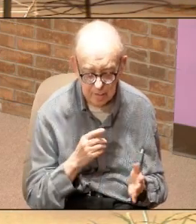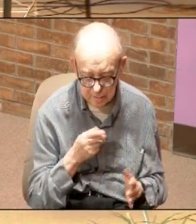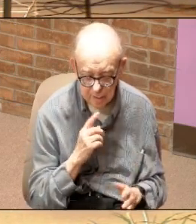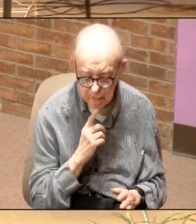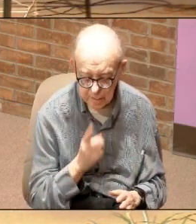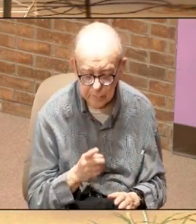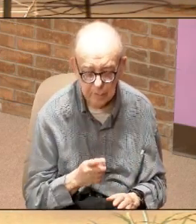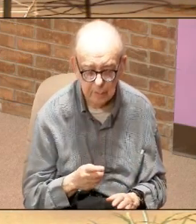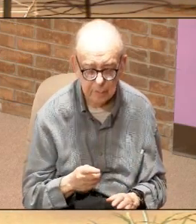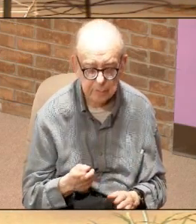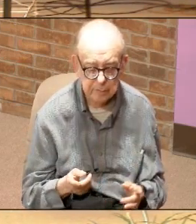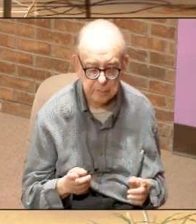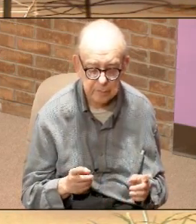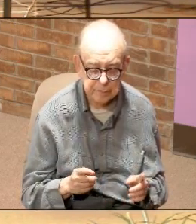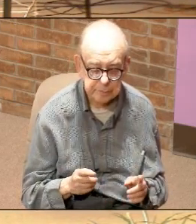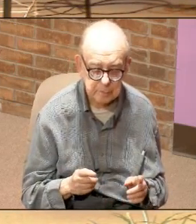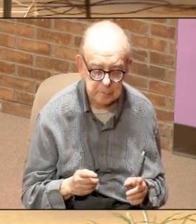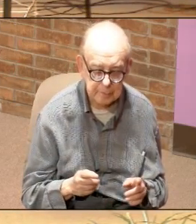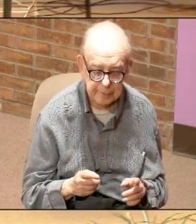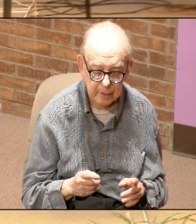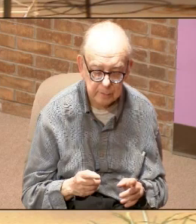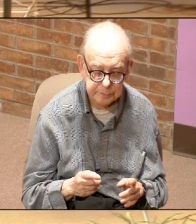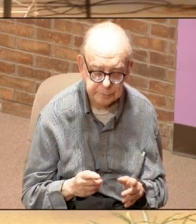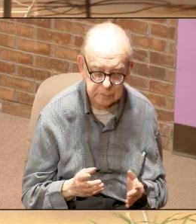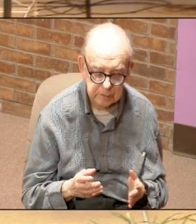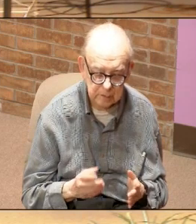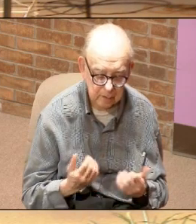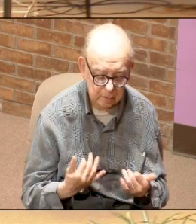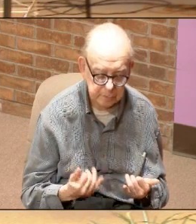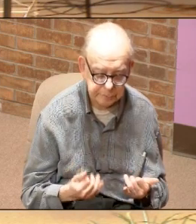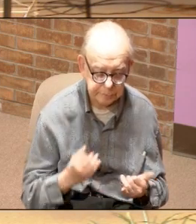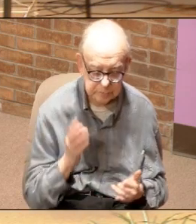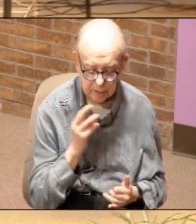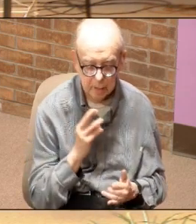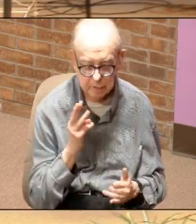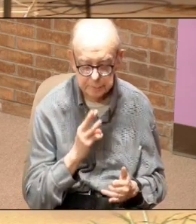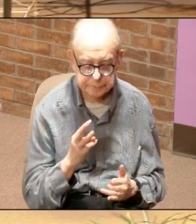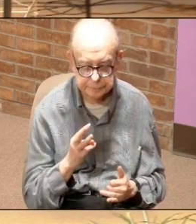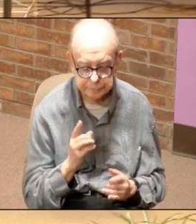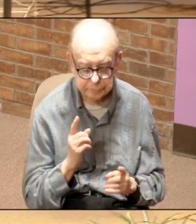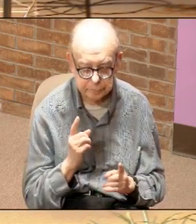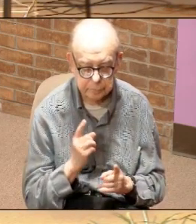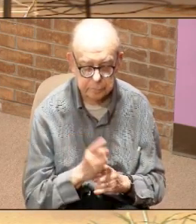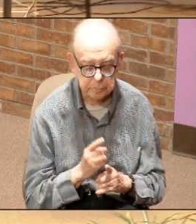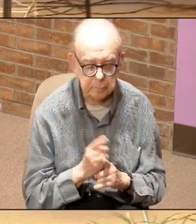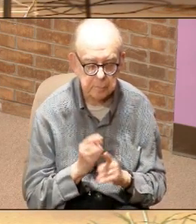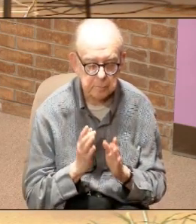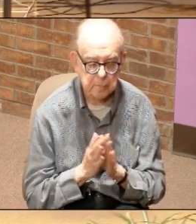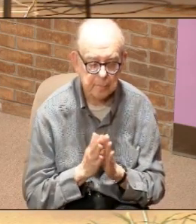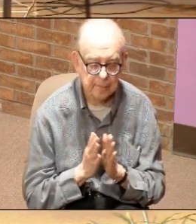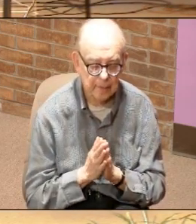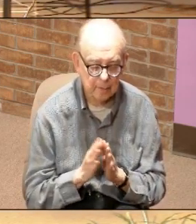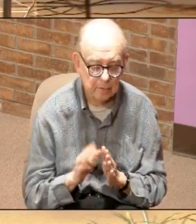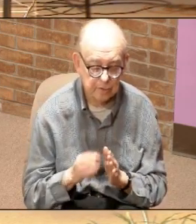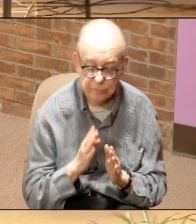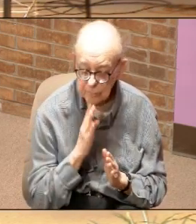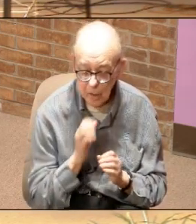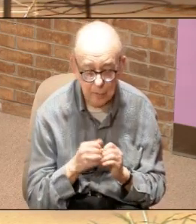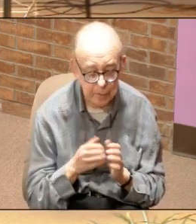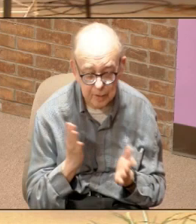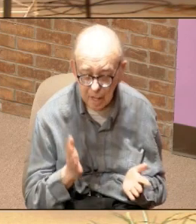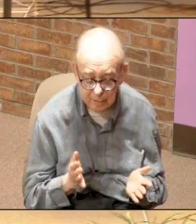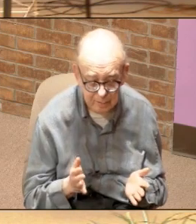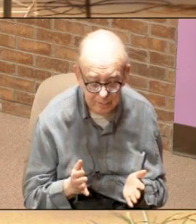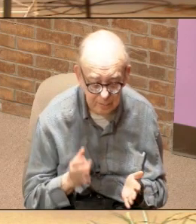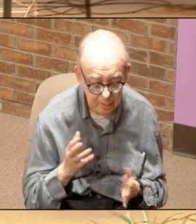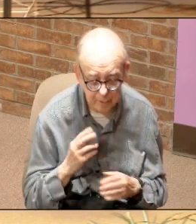real. And when he says, for now, don't worry about proper praying. Just talk to God.